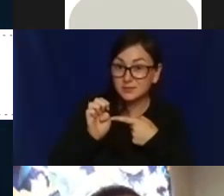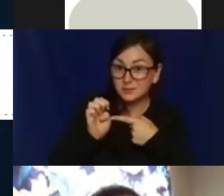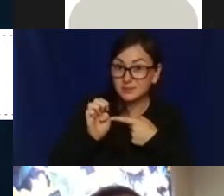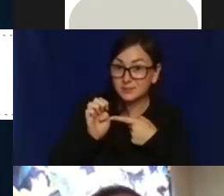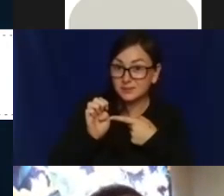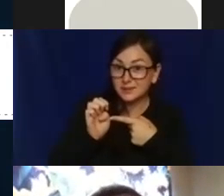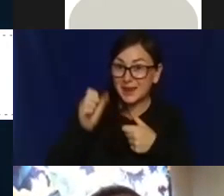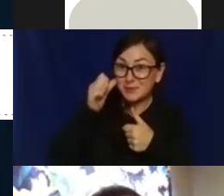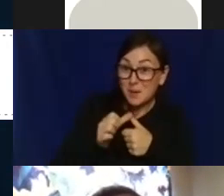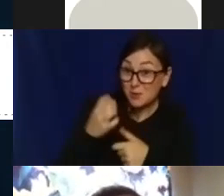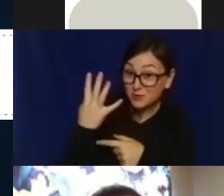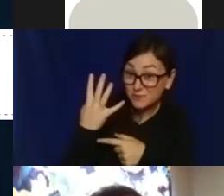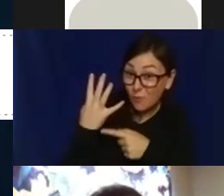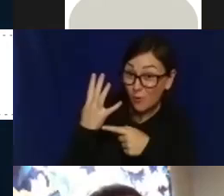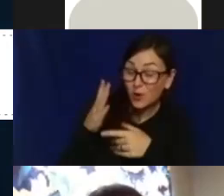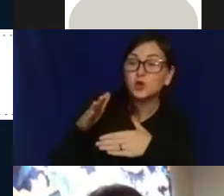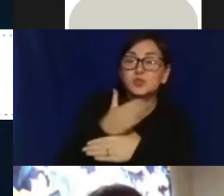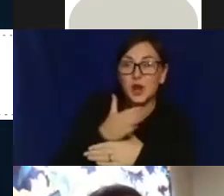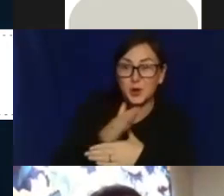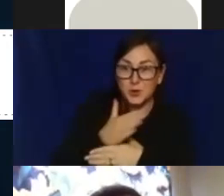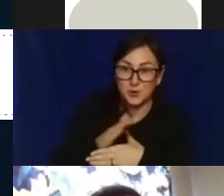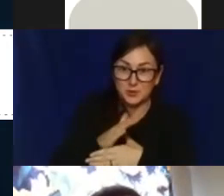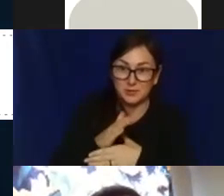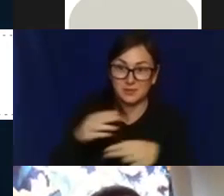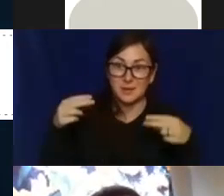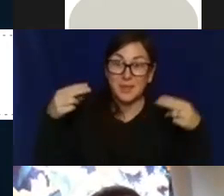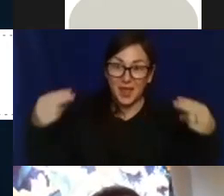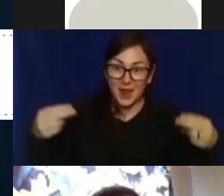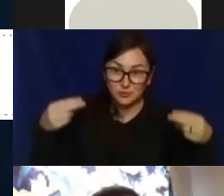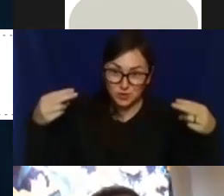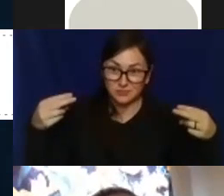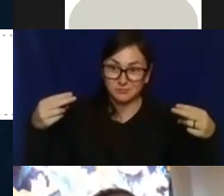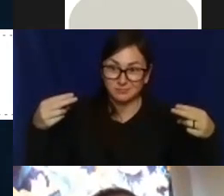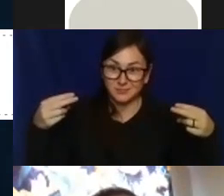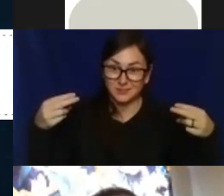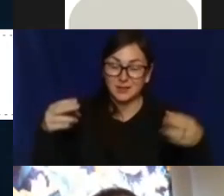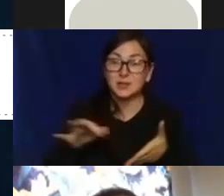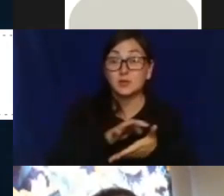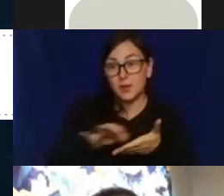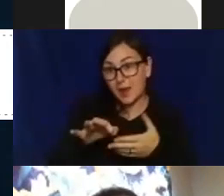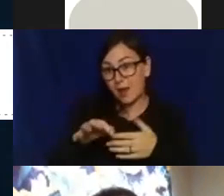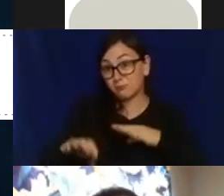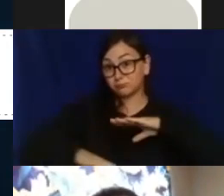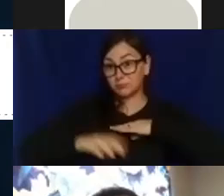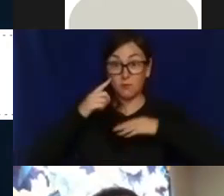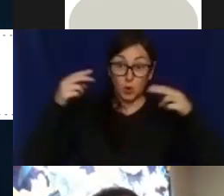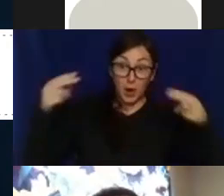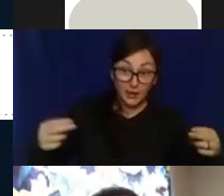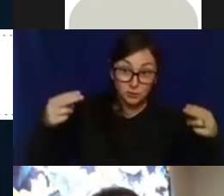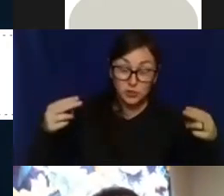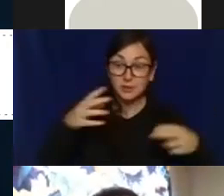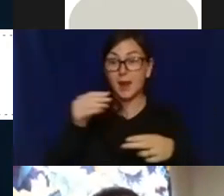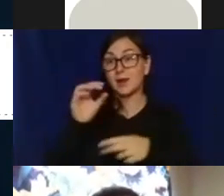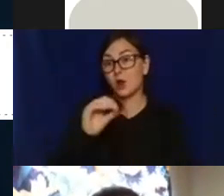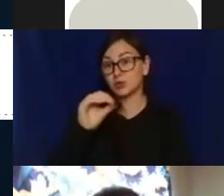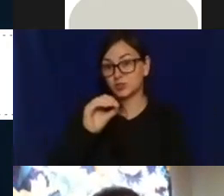by the 2 hydrogens, so they count to the hydrogen and they count to the oxygen because they're being shared. I